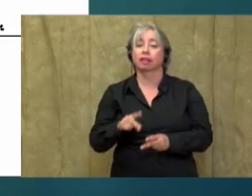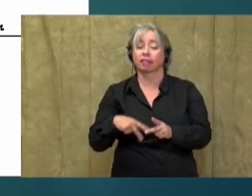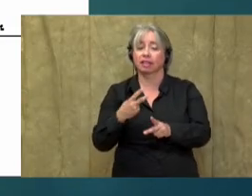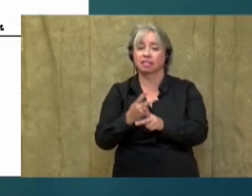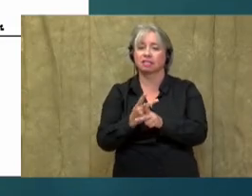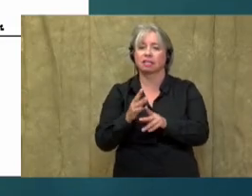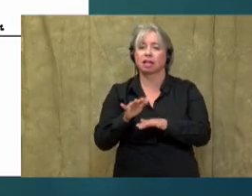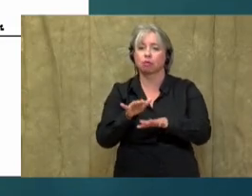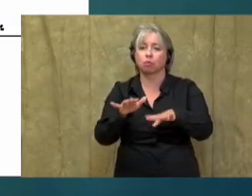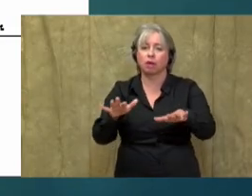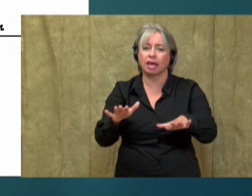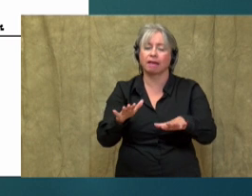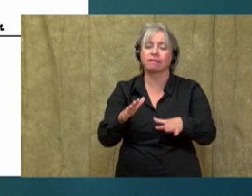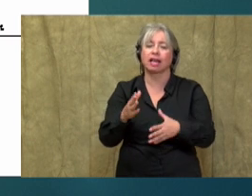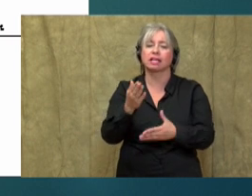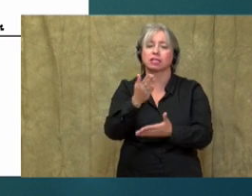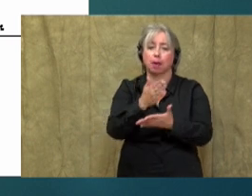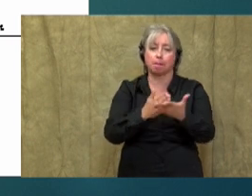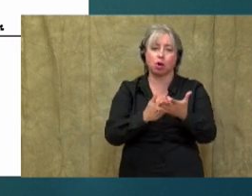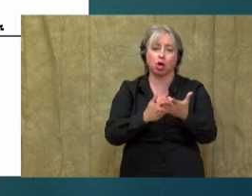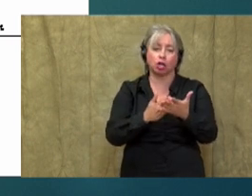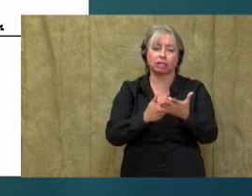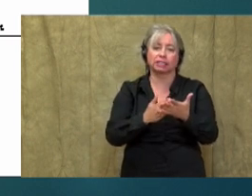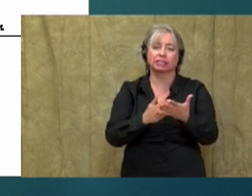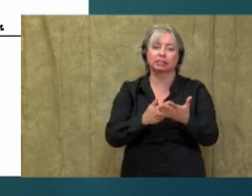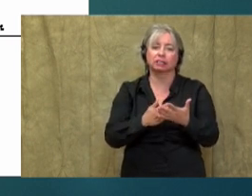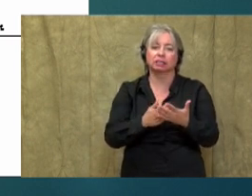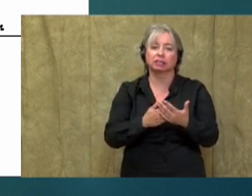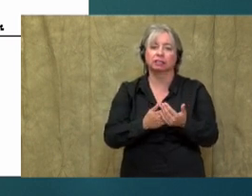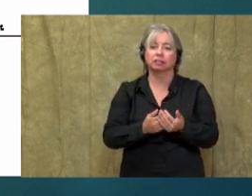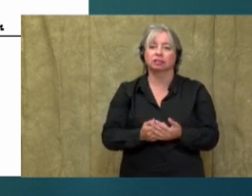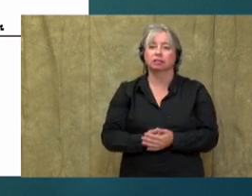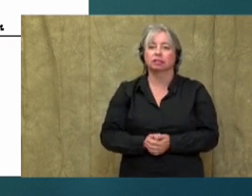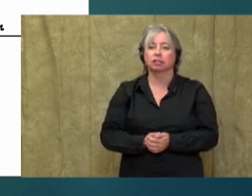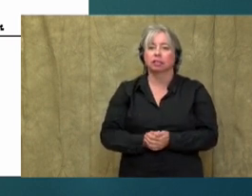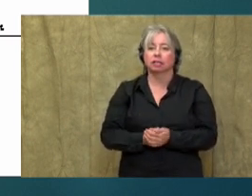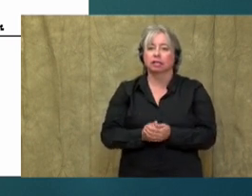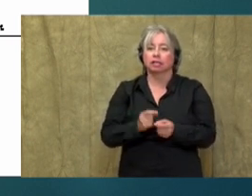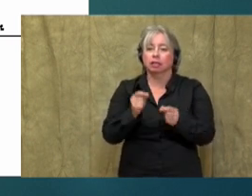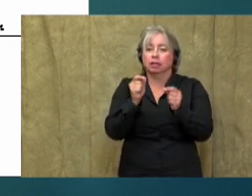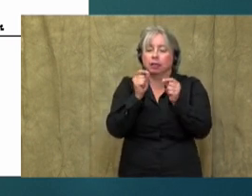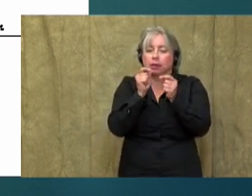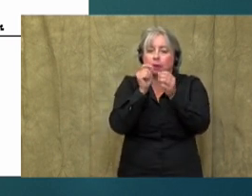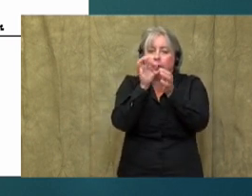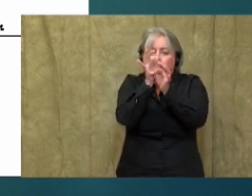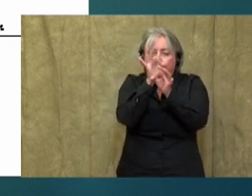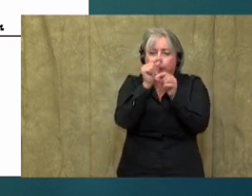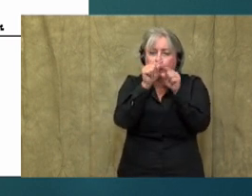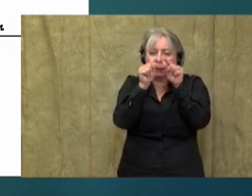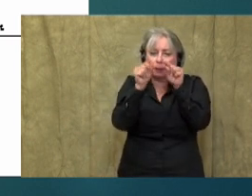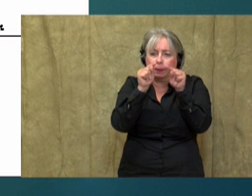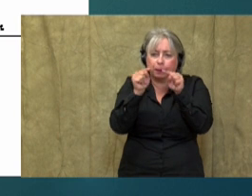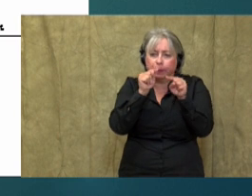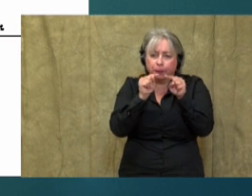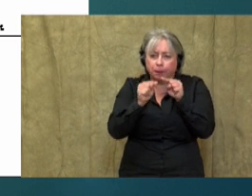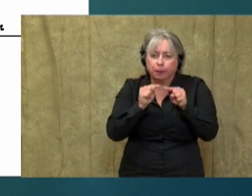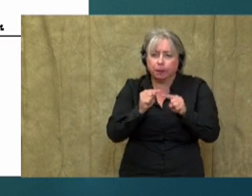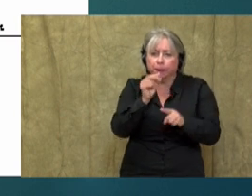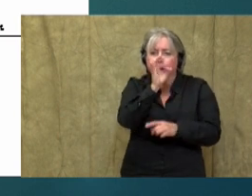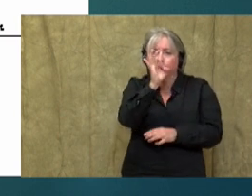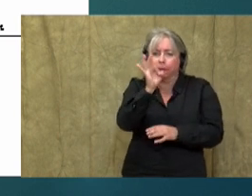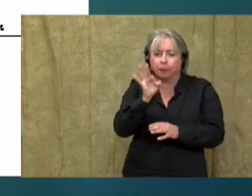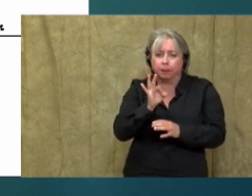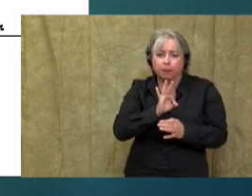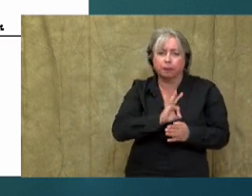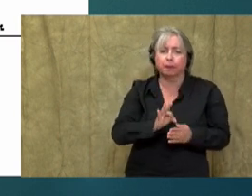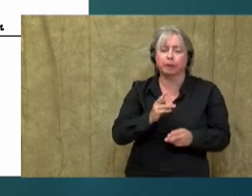its own parts. It has where you see that the dots are very close together. Those are